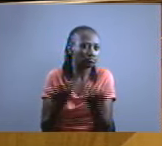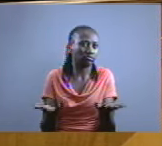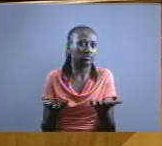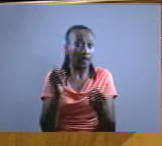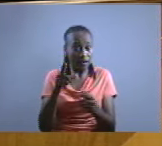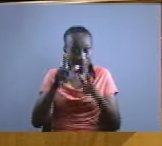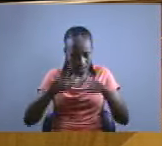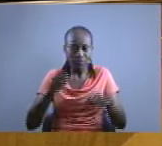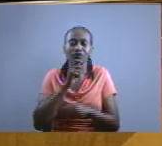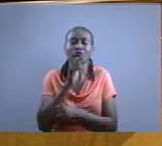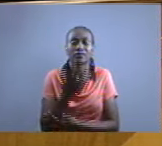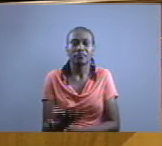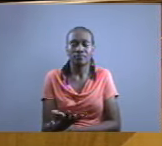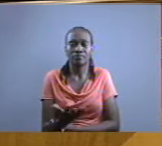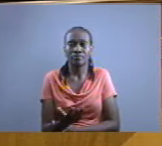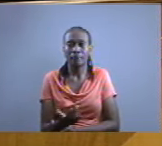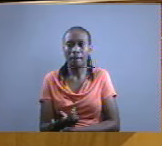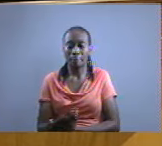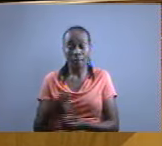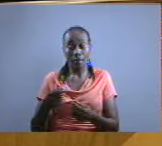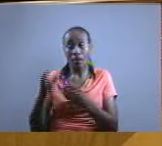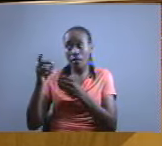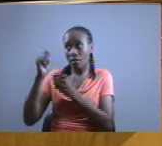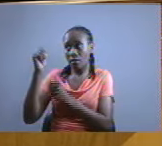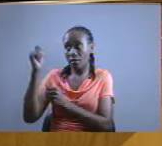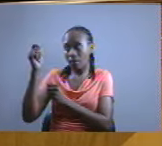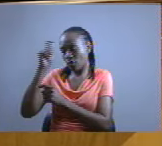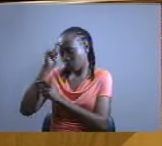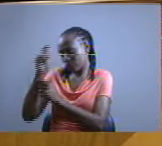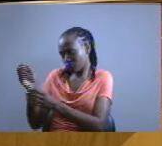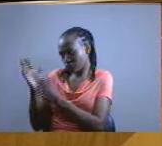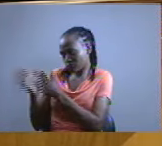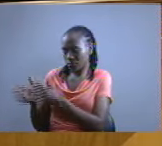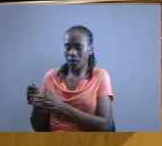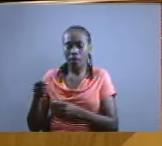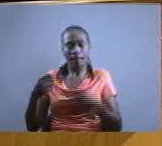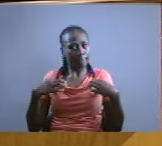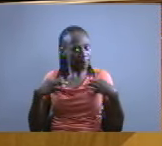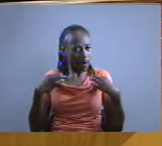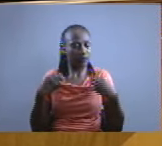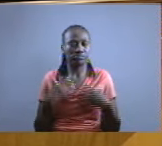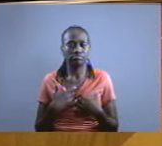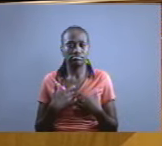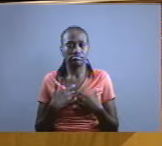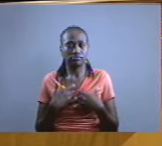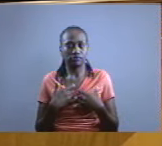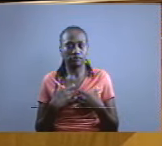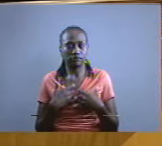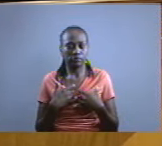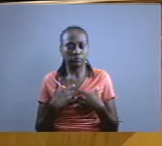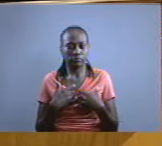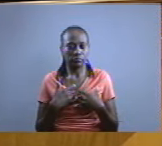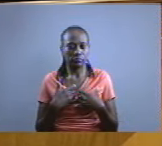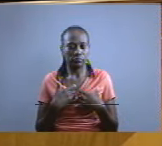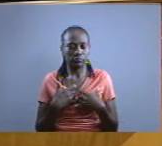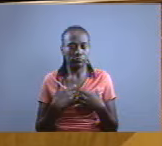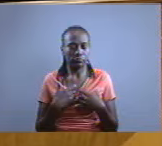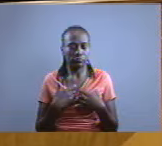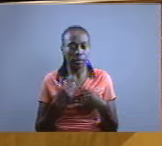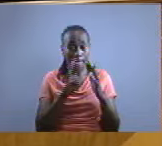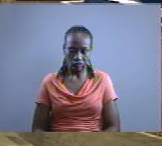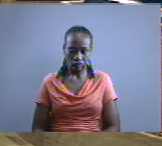Mohlompehi speakera, ke motlotlo go o tekala bili ya lekgotla la basebeletsi ba